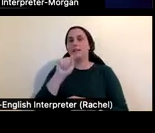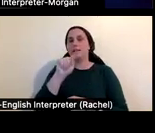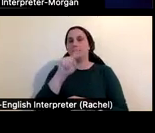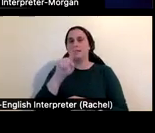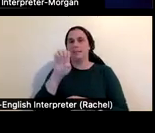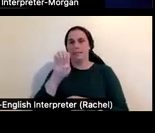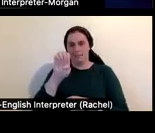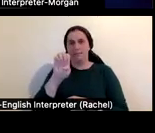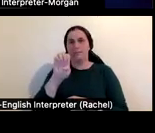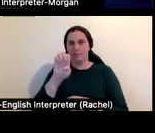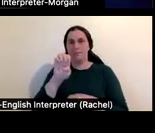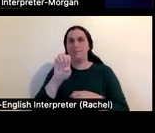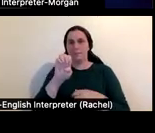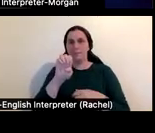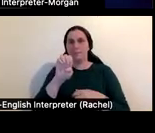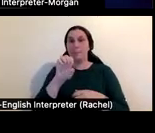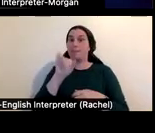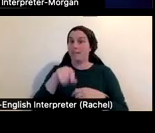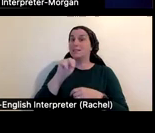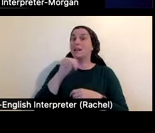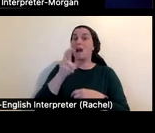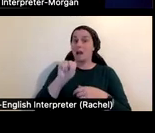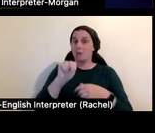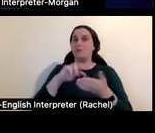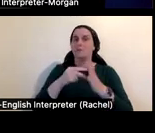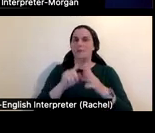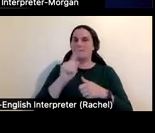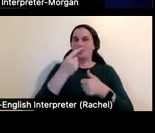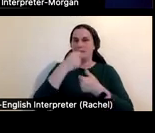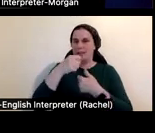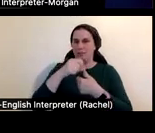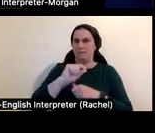Again, this is a noun, so we need the capital here. Die Katze.